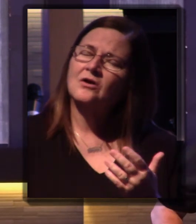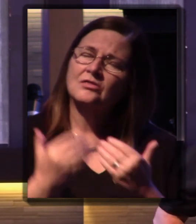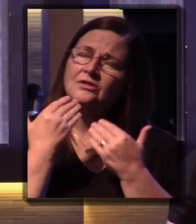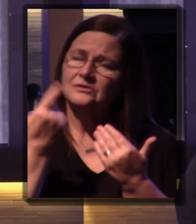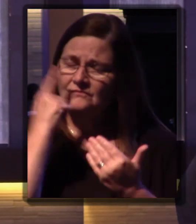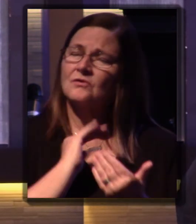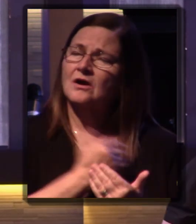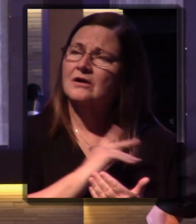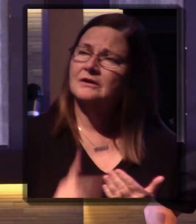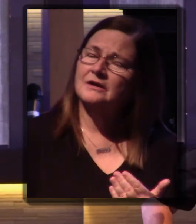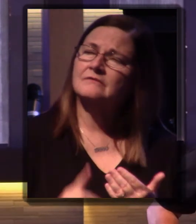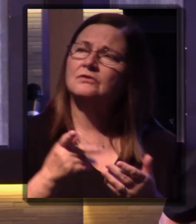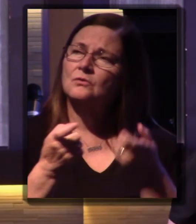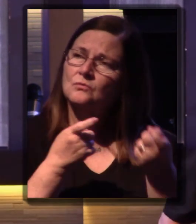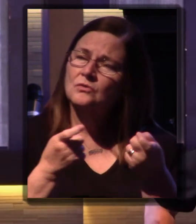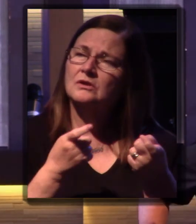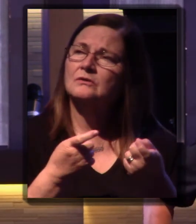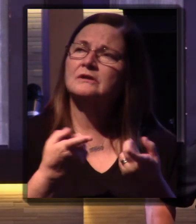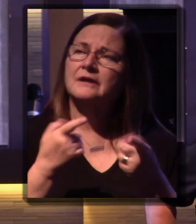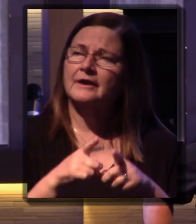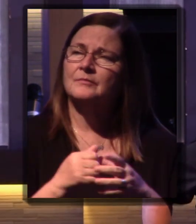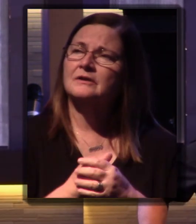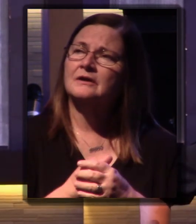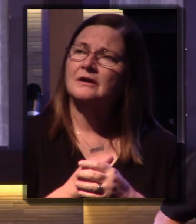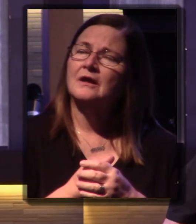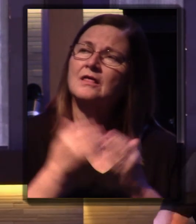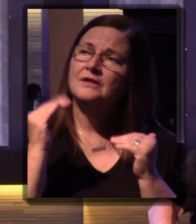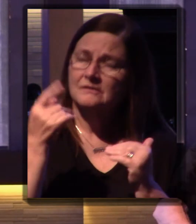Lord, we thank you for our King. We thank you for the rule and reign that is